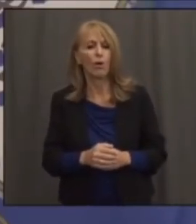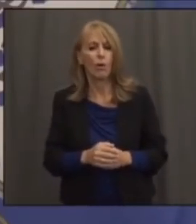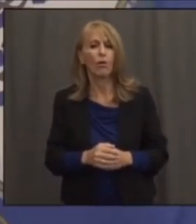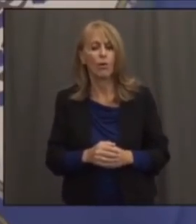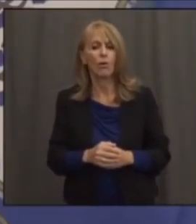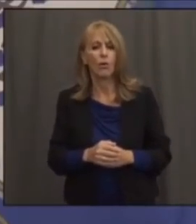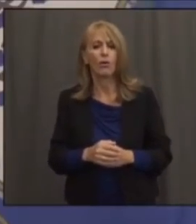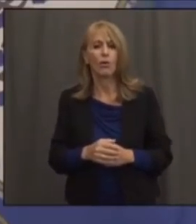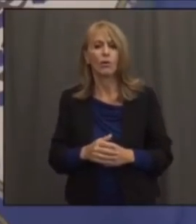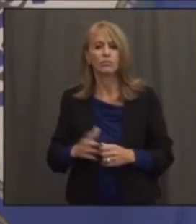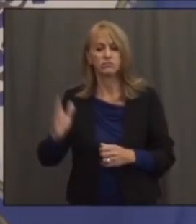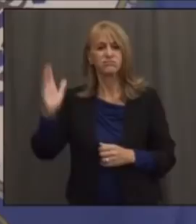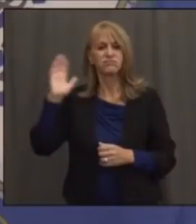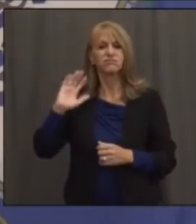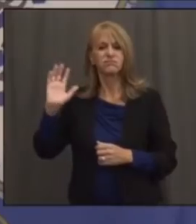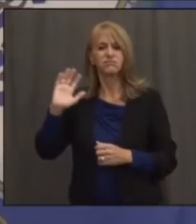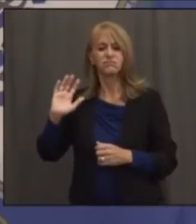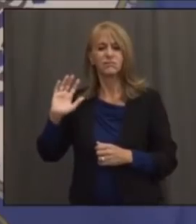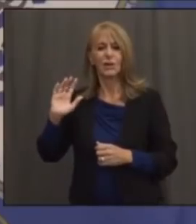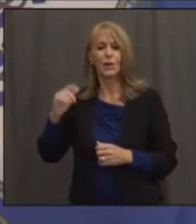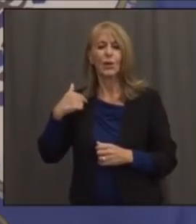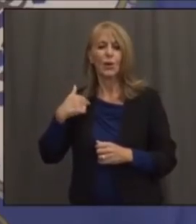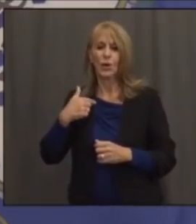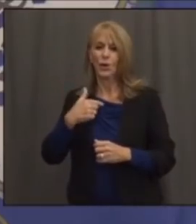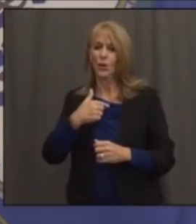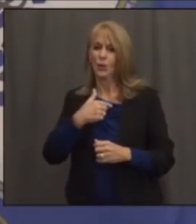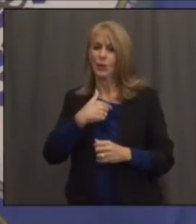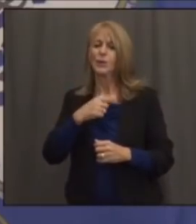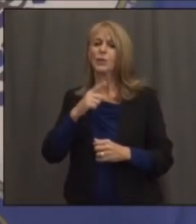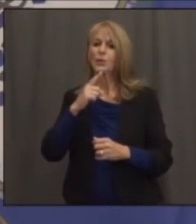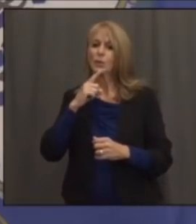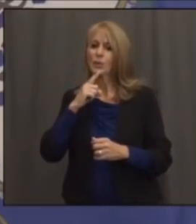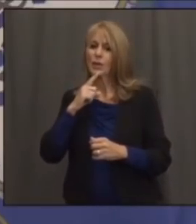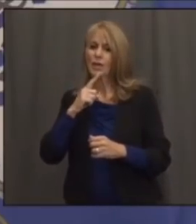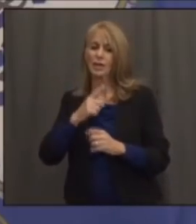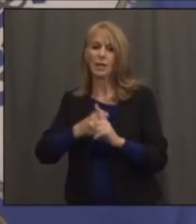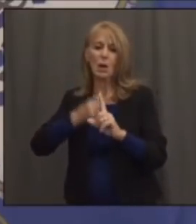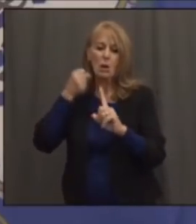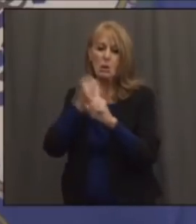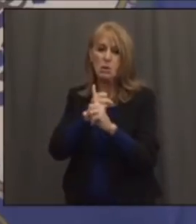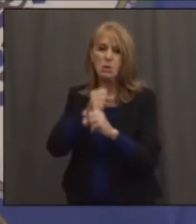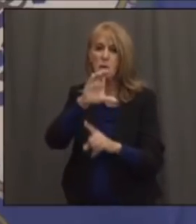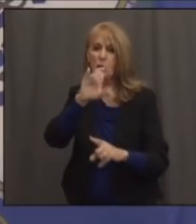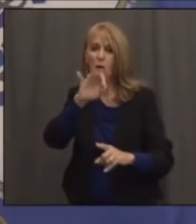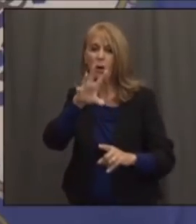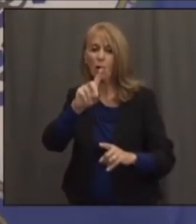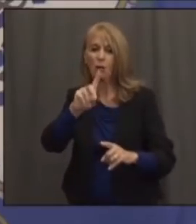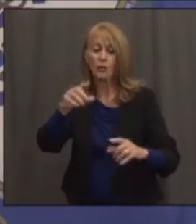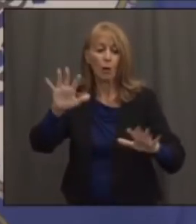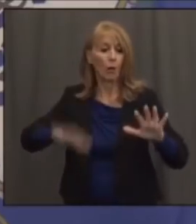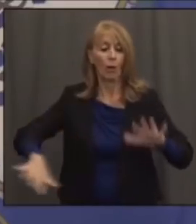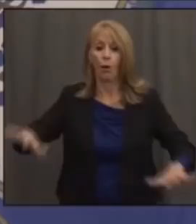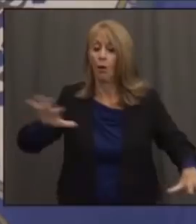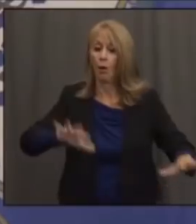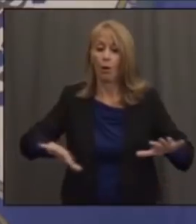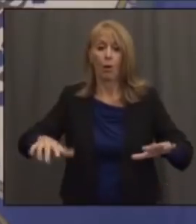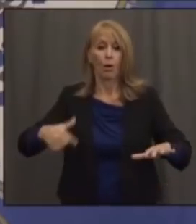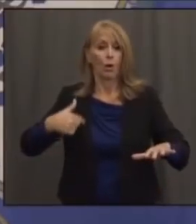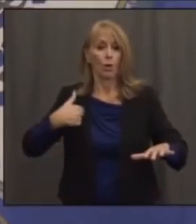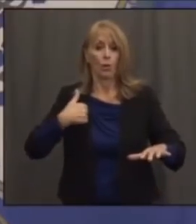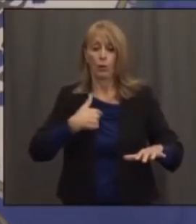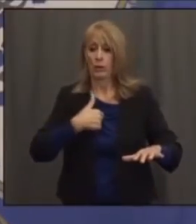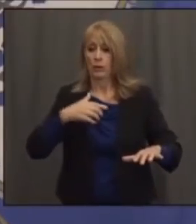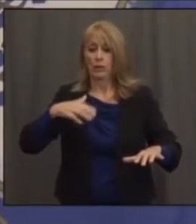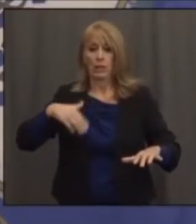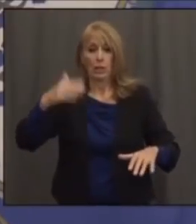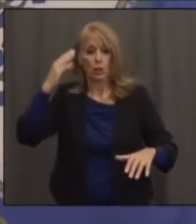hard, very early. And before anybody knew anything. And the Surgeon General